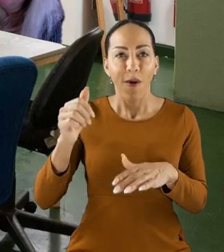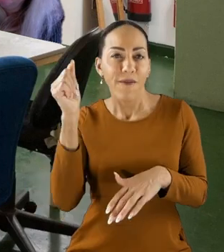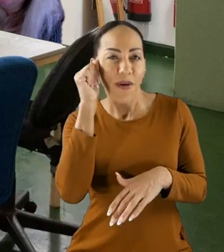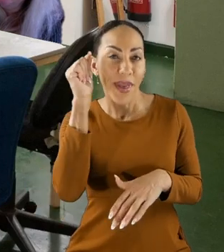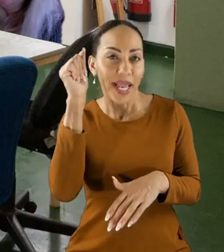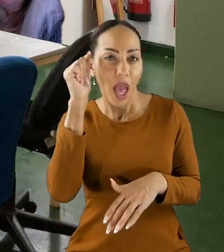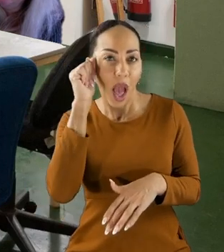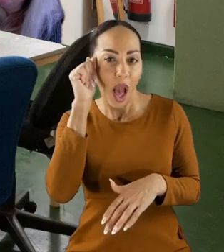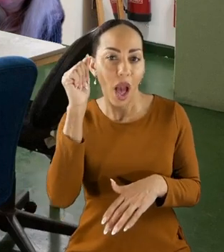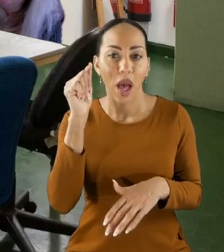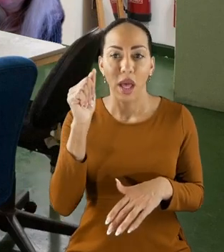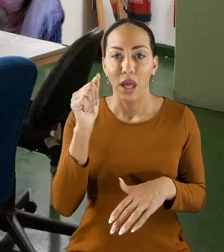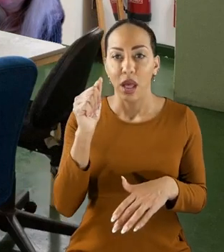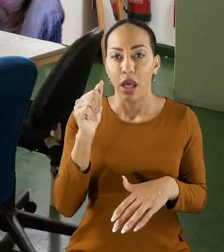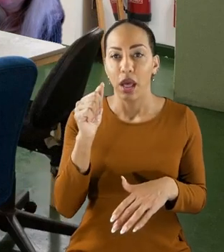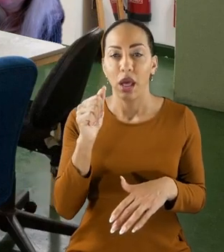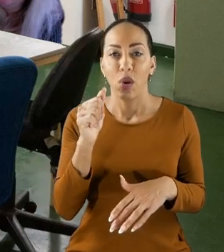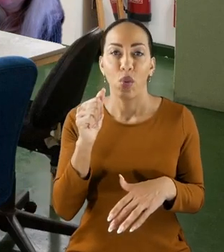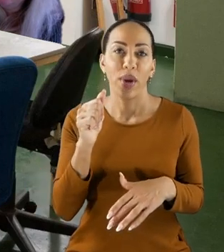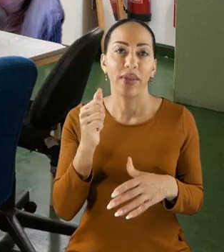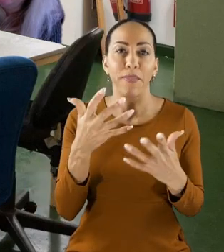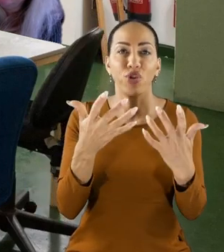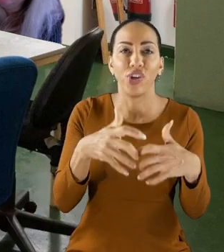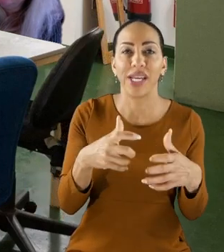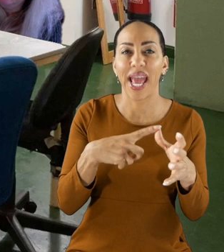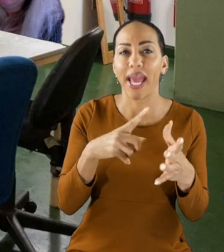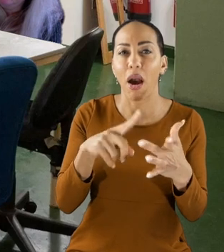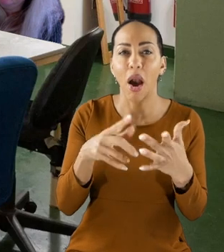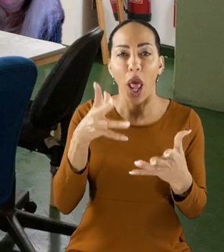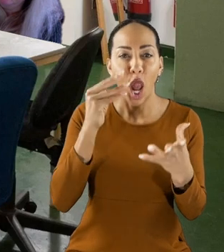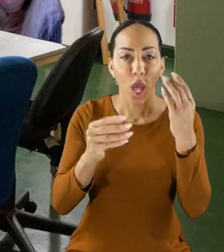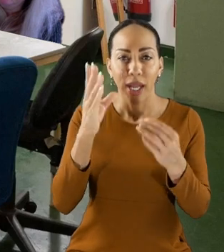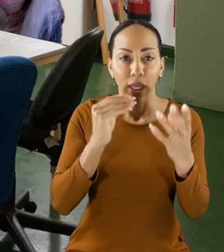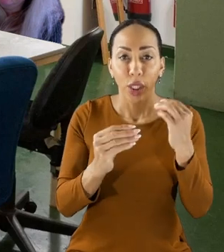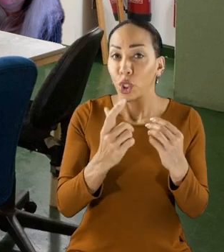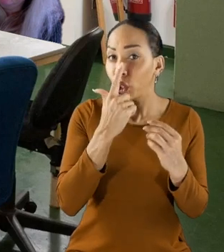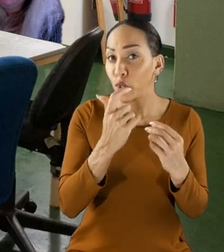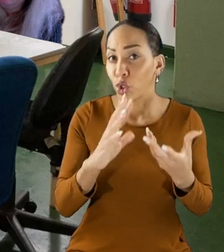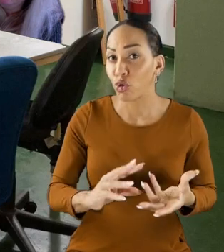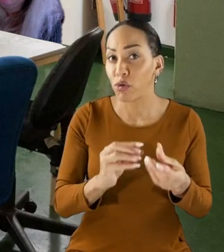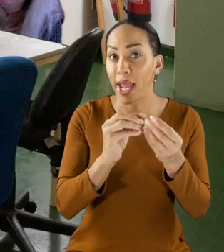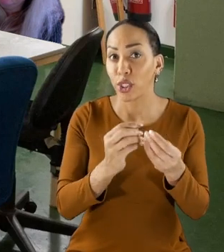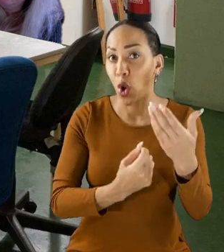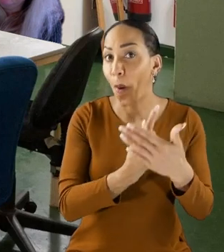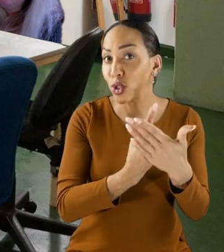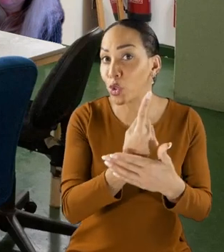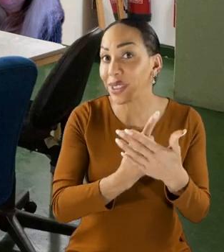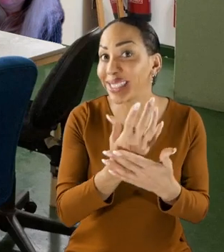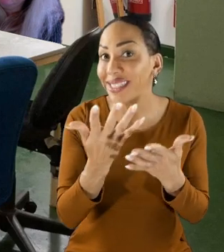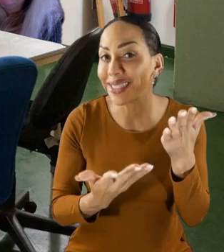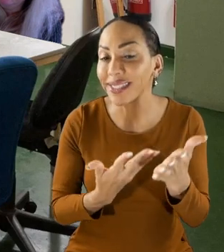familiar with even kind of machine learning AI type of technologies that will create those kinds of opportunities